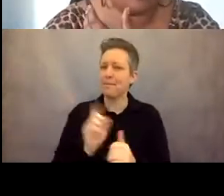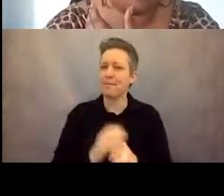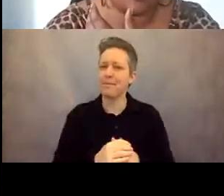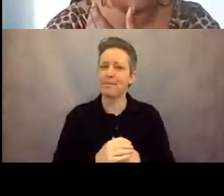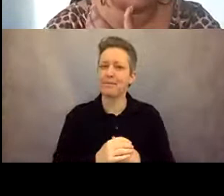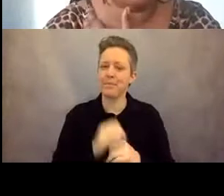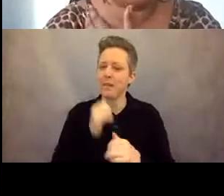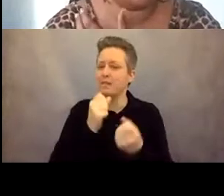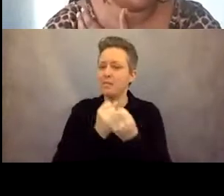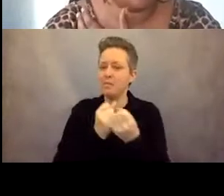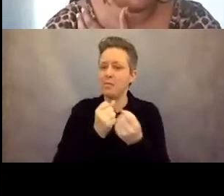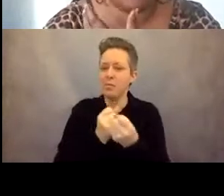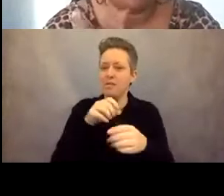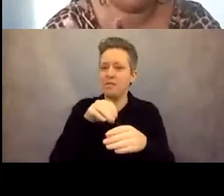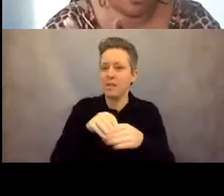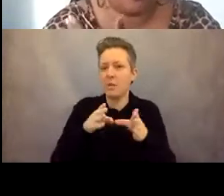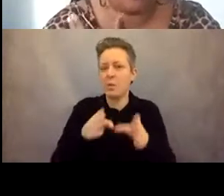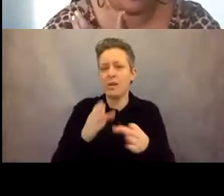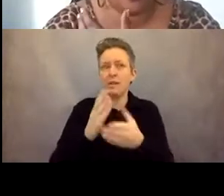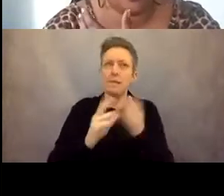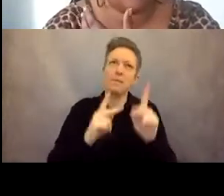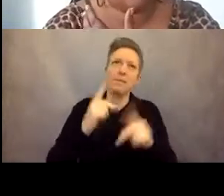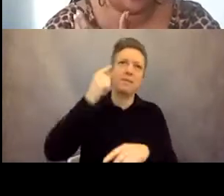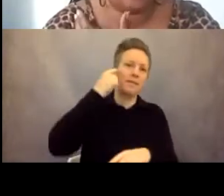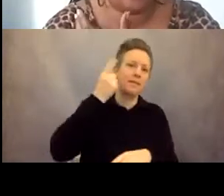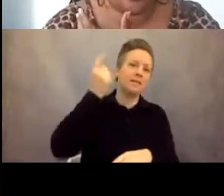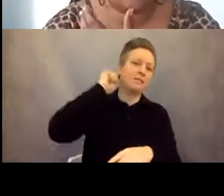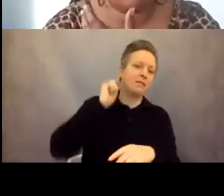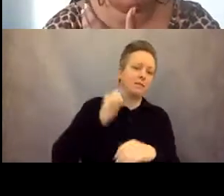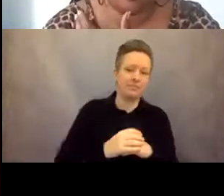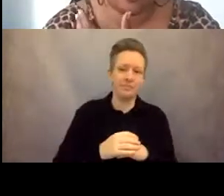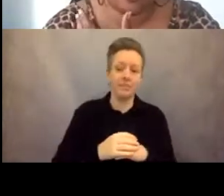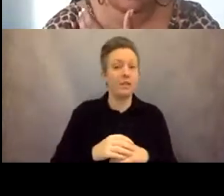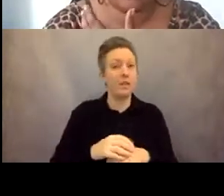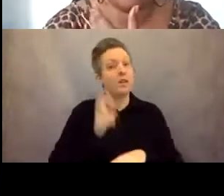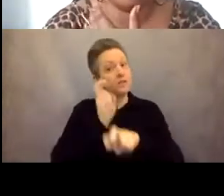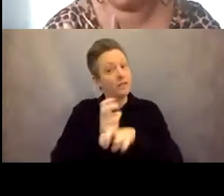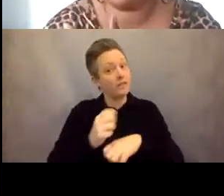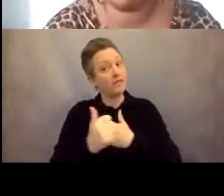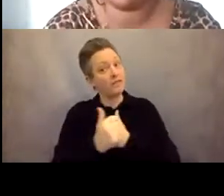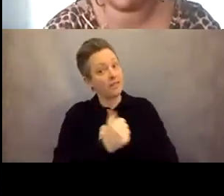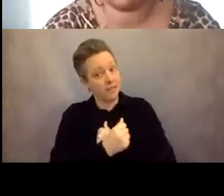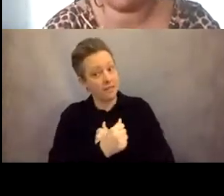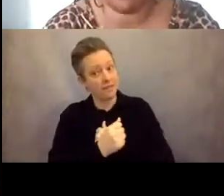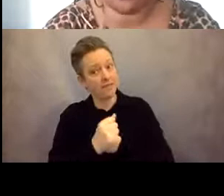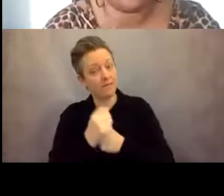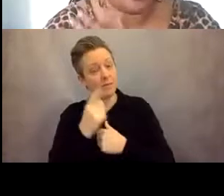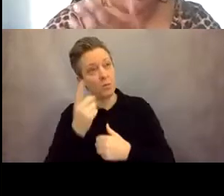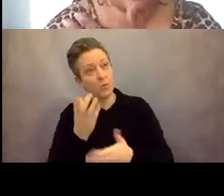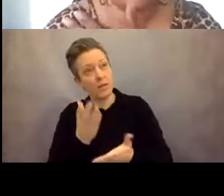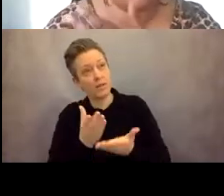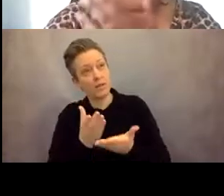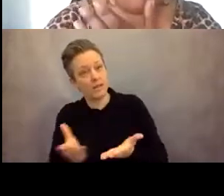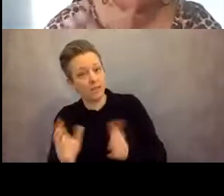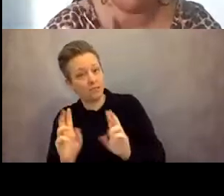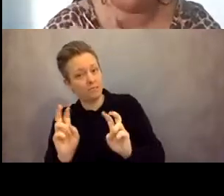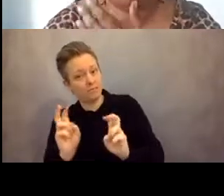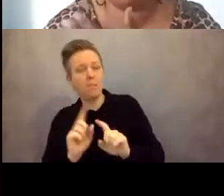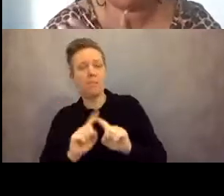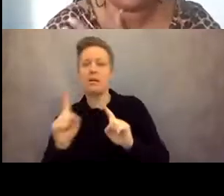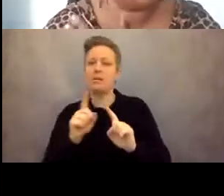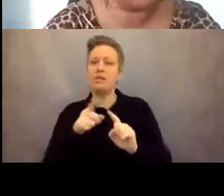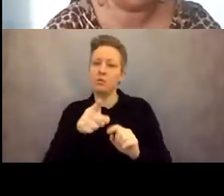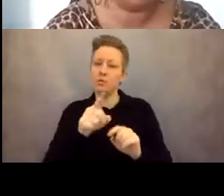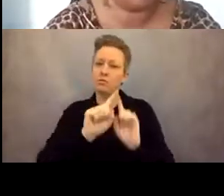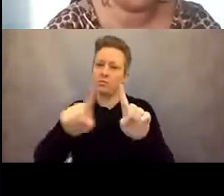supportive in the way someone might think. Like, tough love is one thing, but You're there as a support, not as their family member